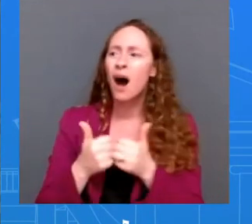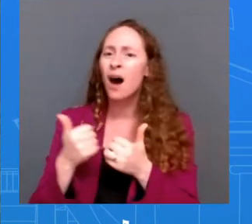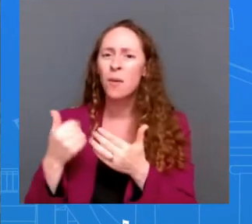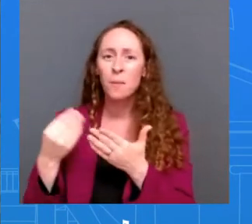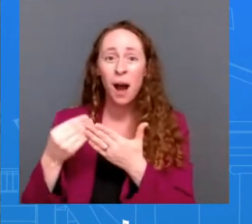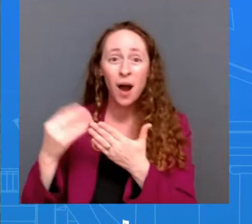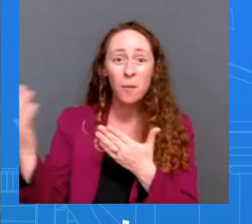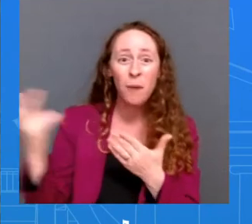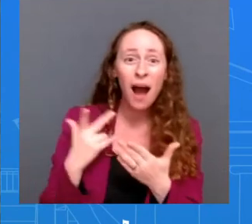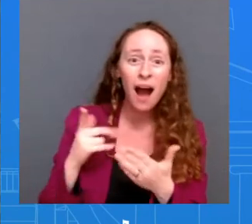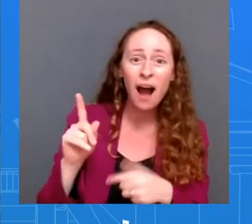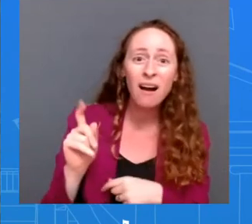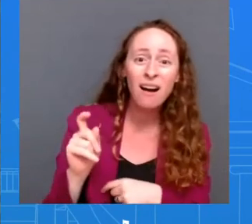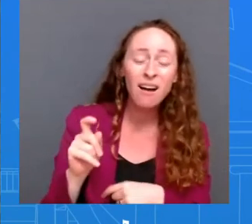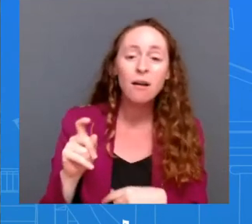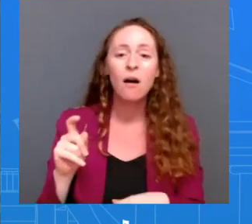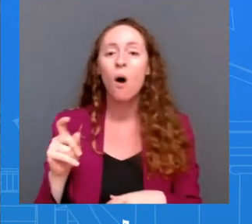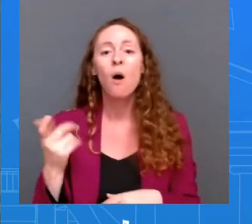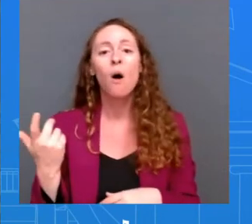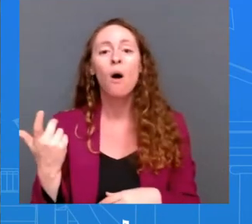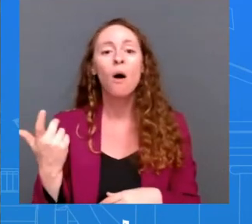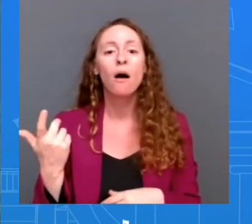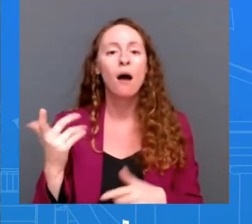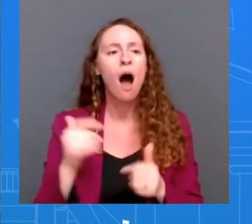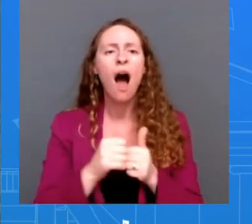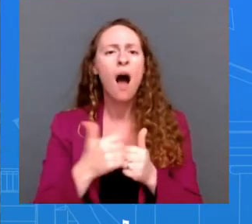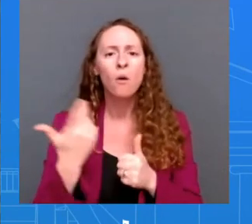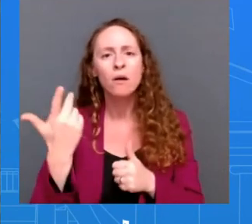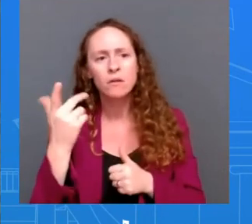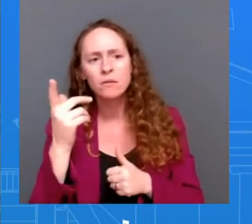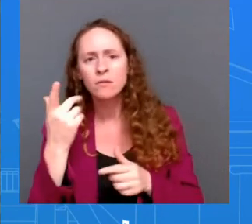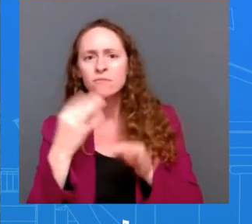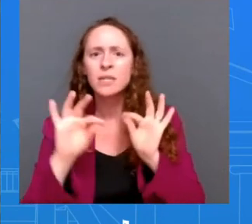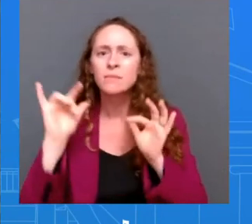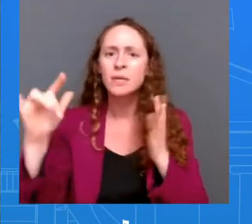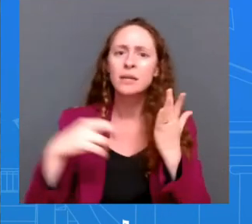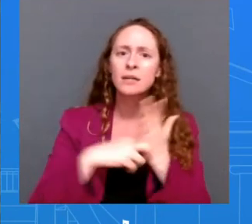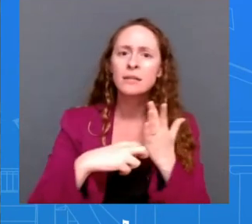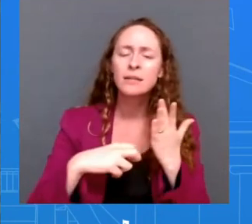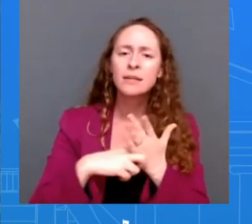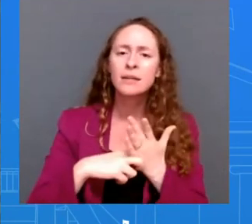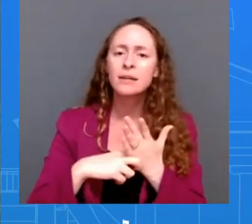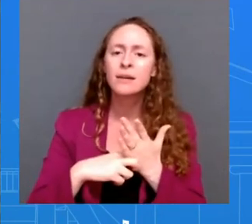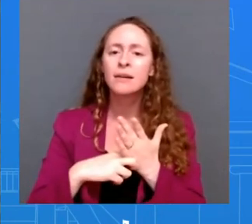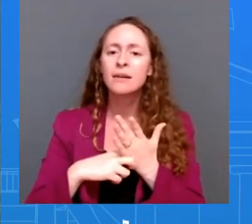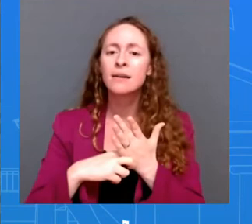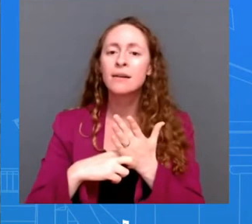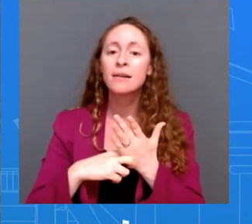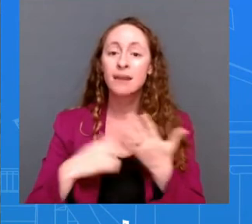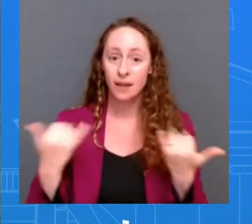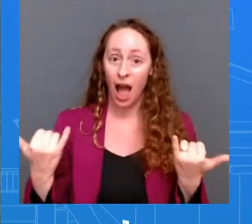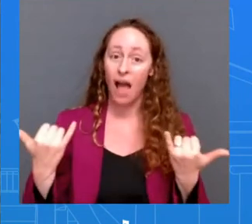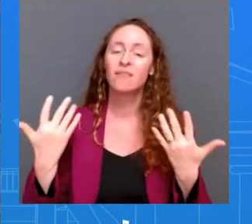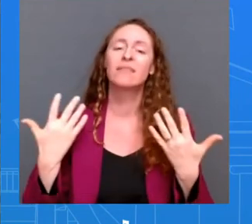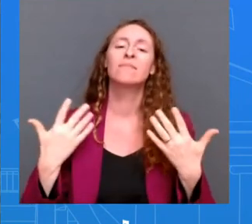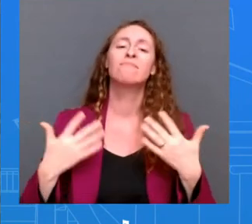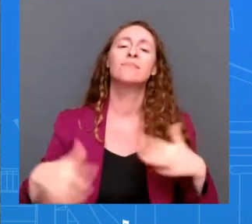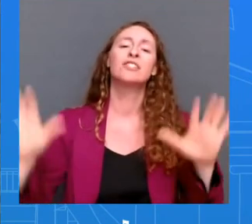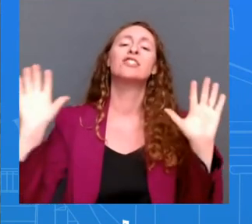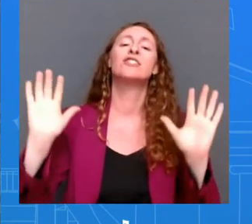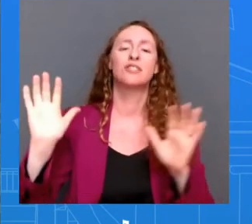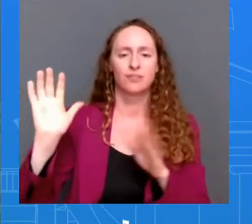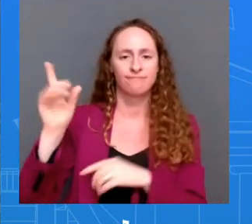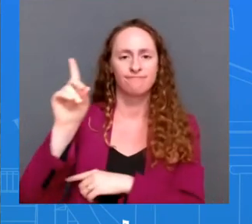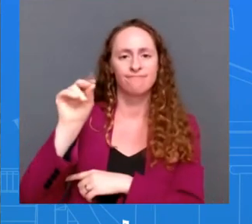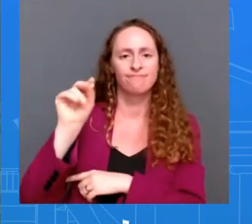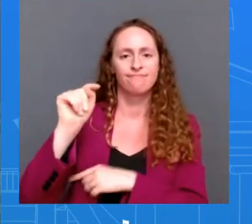gone through that the last several months. Today, the Department of Transportation issued a new rule to fix that. If your flight